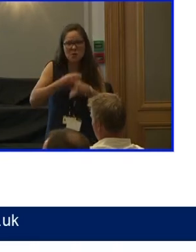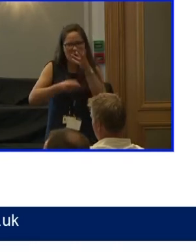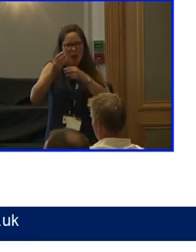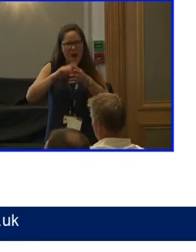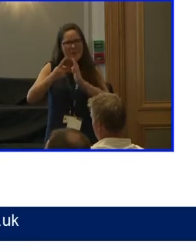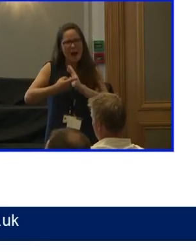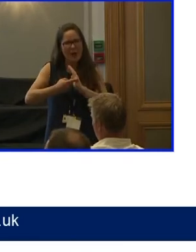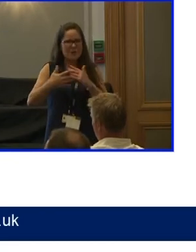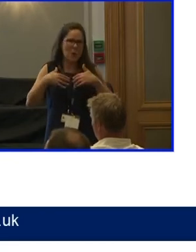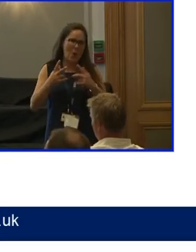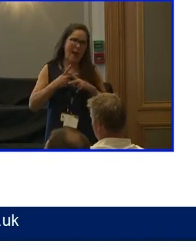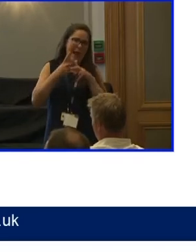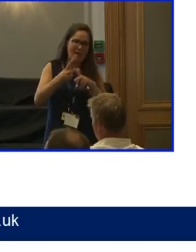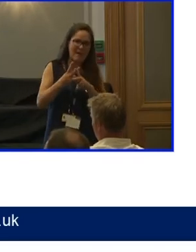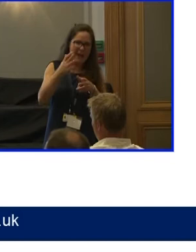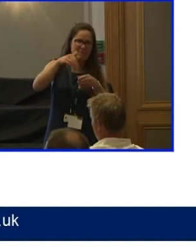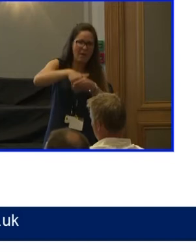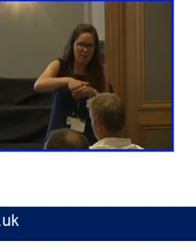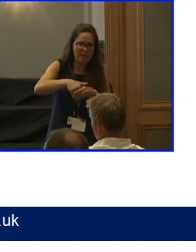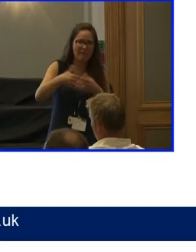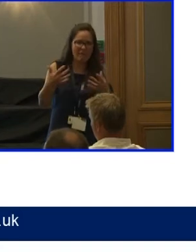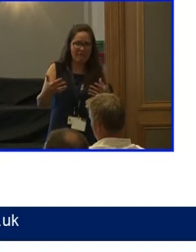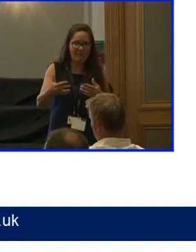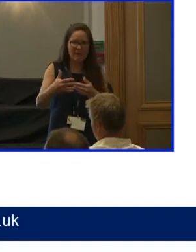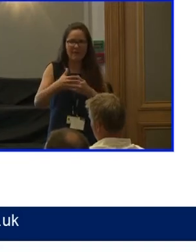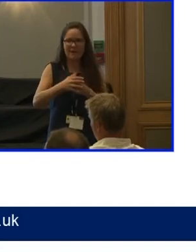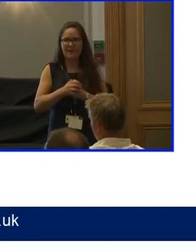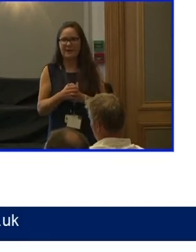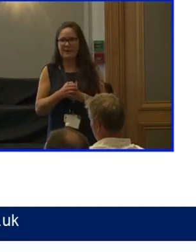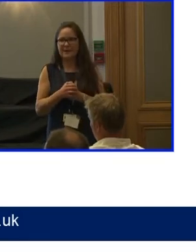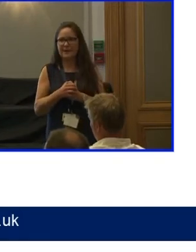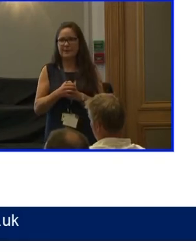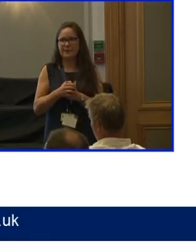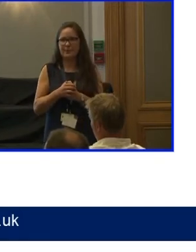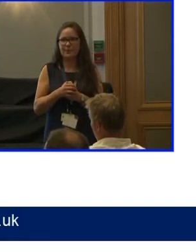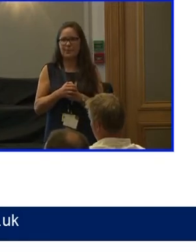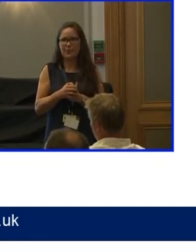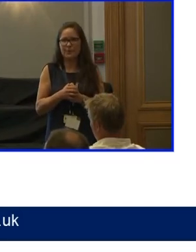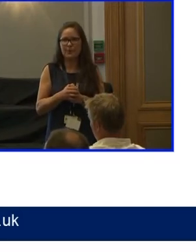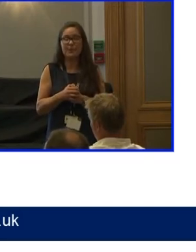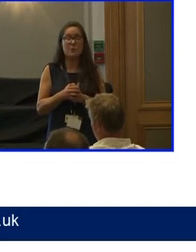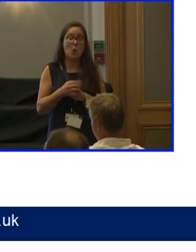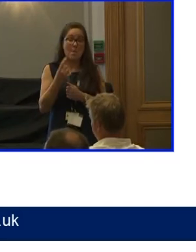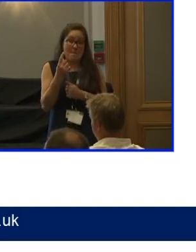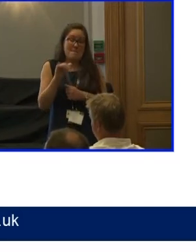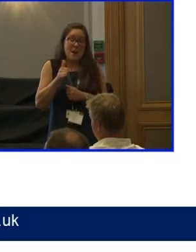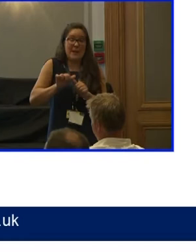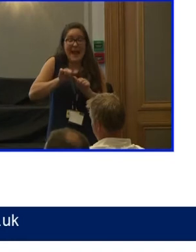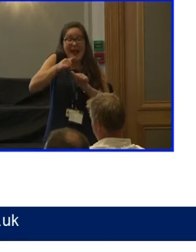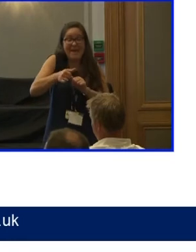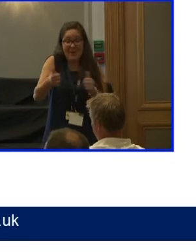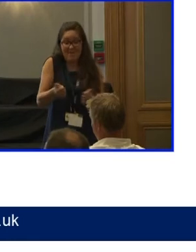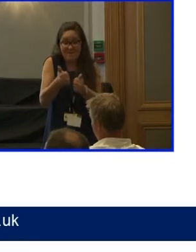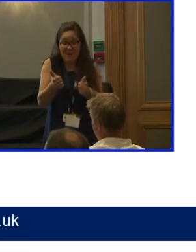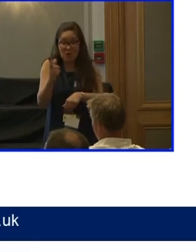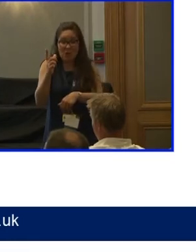may involve more frequent follow-up. And in certain instances, that may also mean more time with the clinical or research team. But with